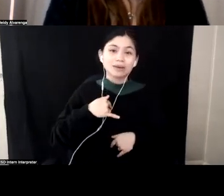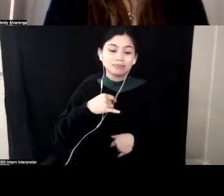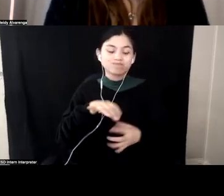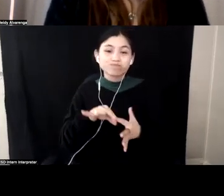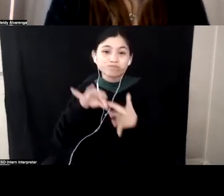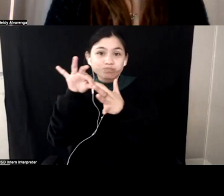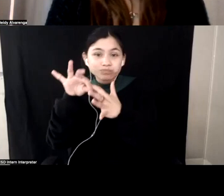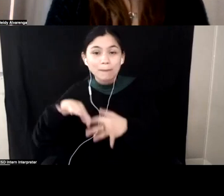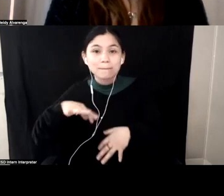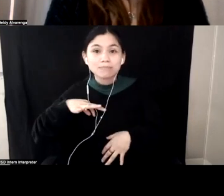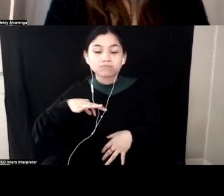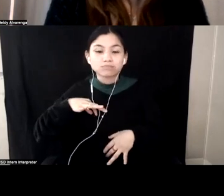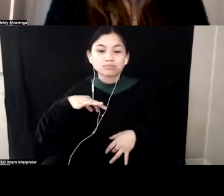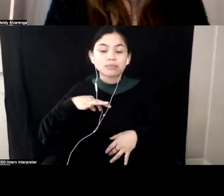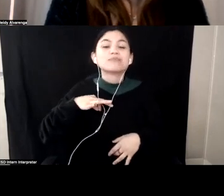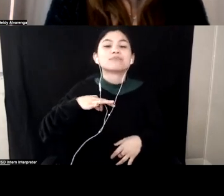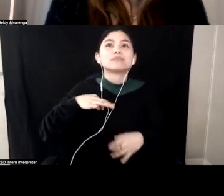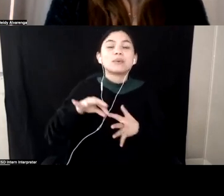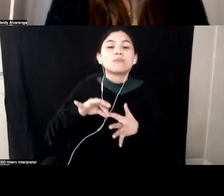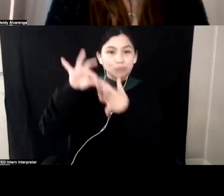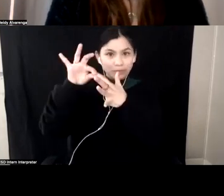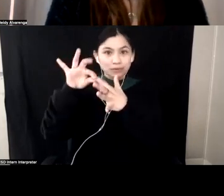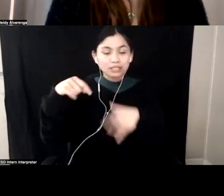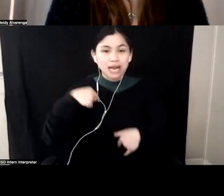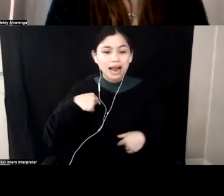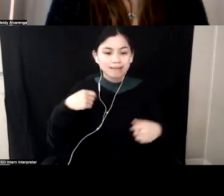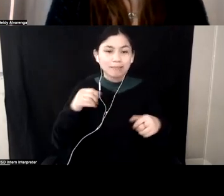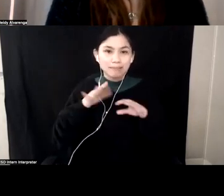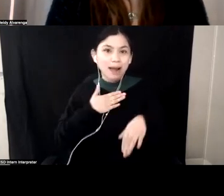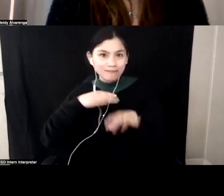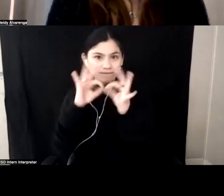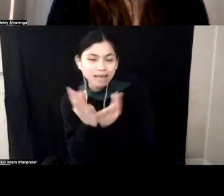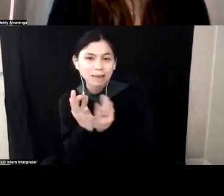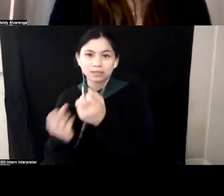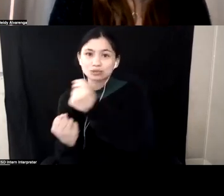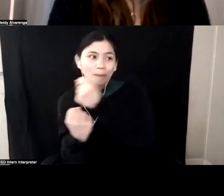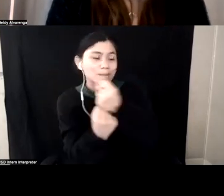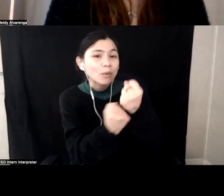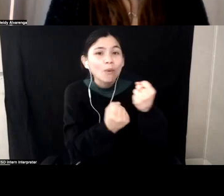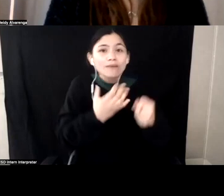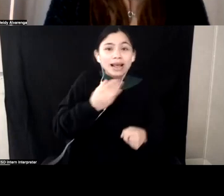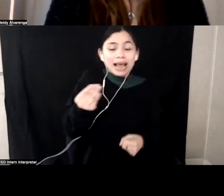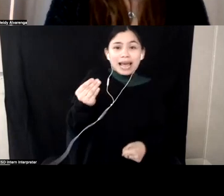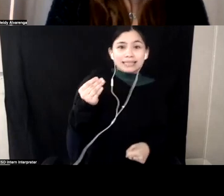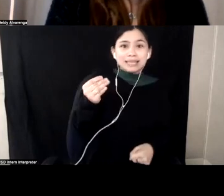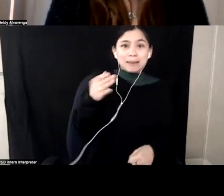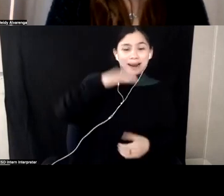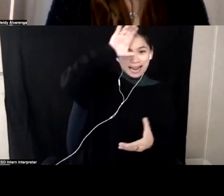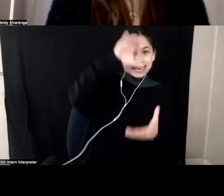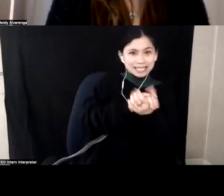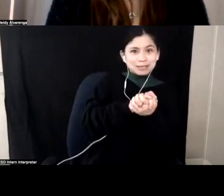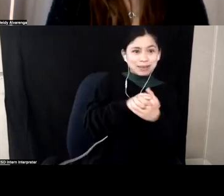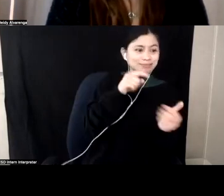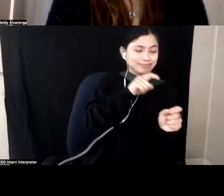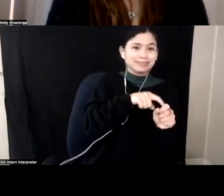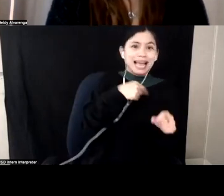of having a very supportive family, and blessed that my husband had a